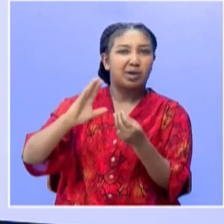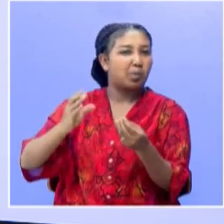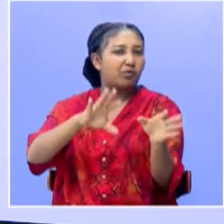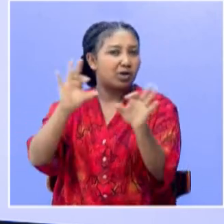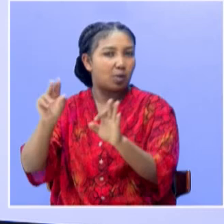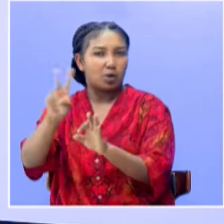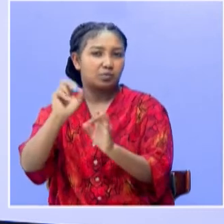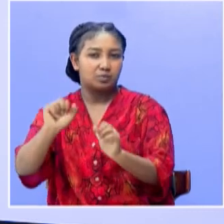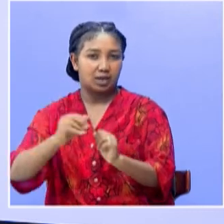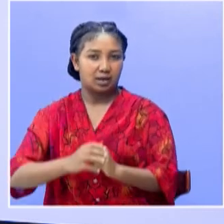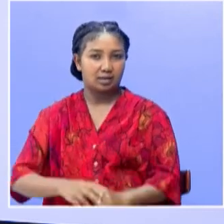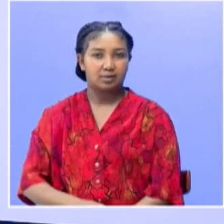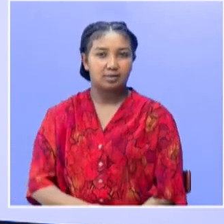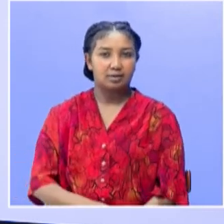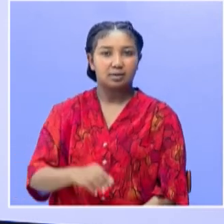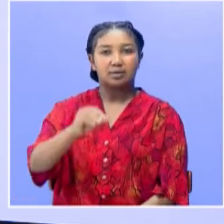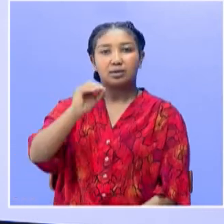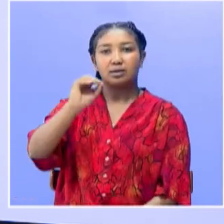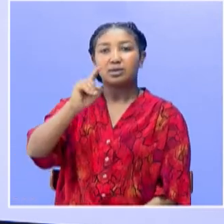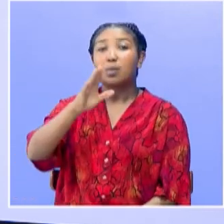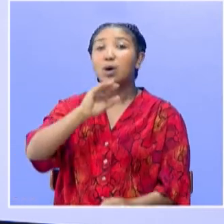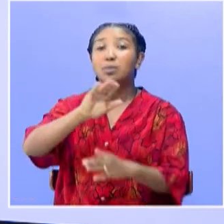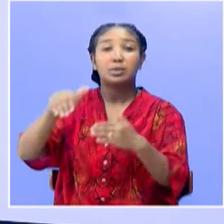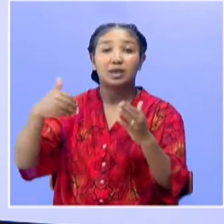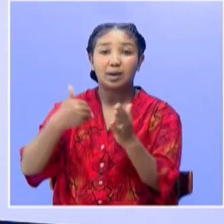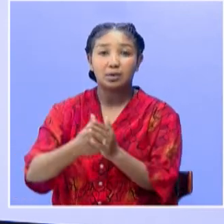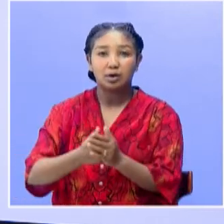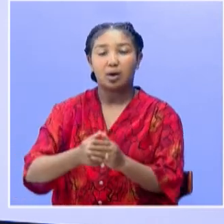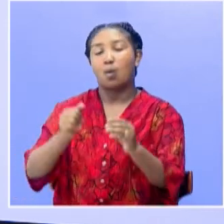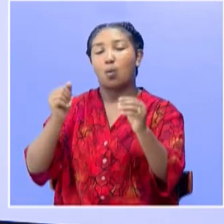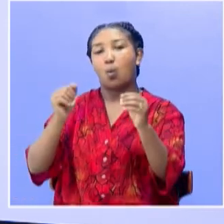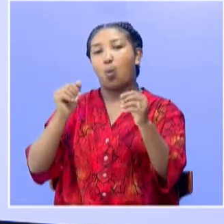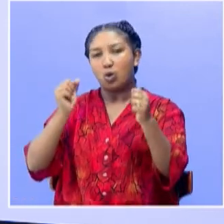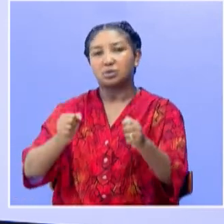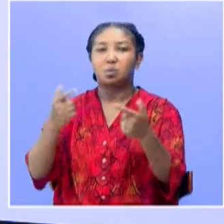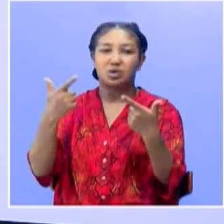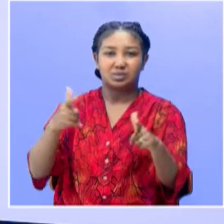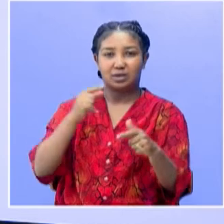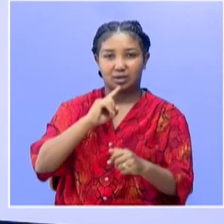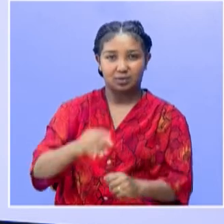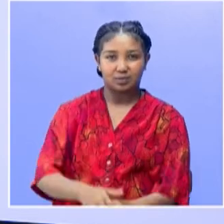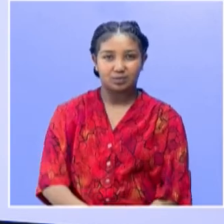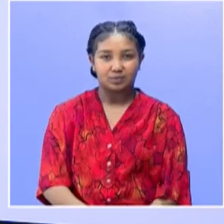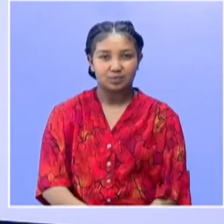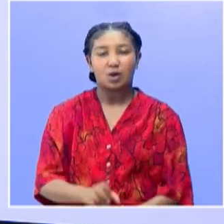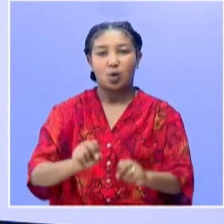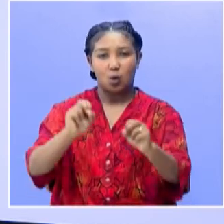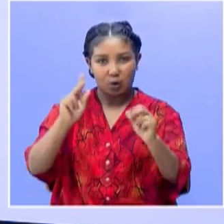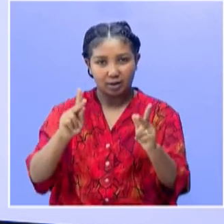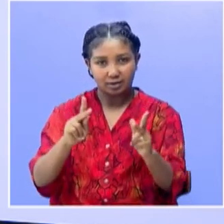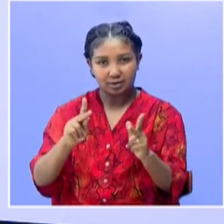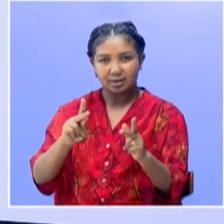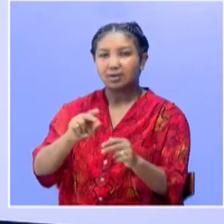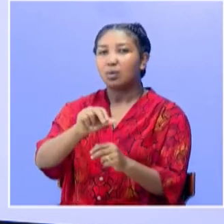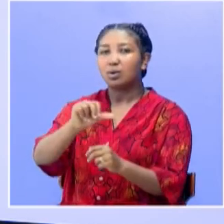have to identify what is type 1 all about. It's all about the possibility condition. Okay? All right.